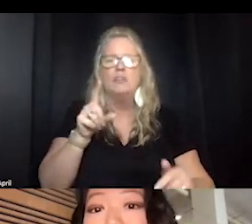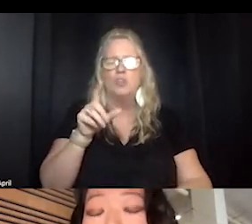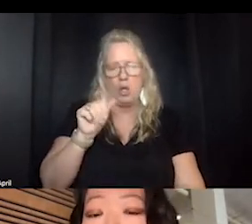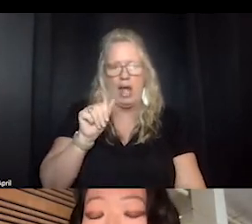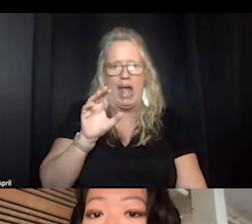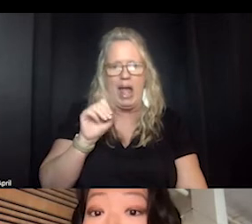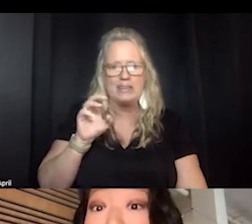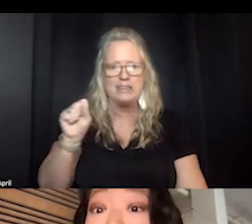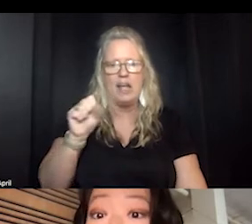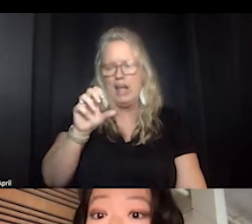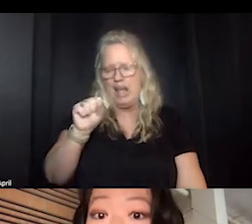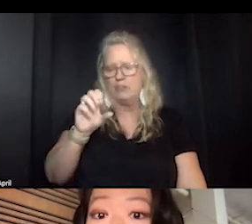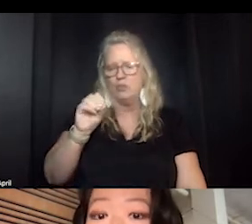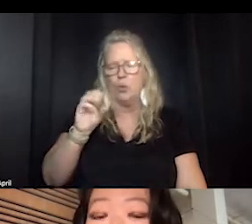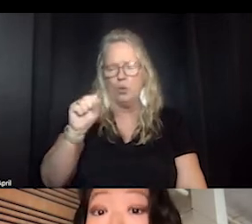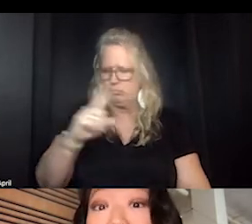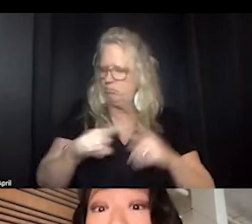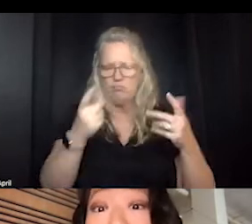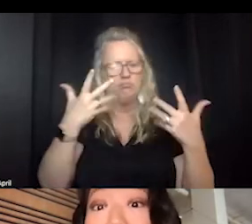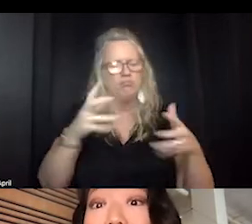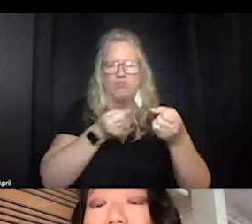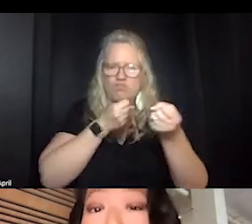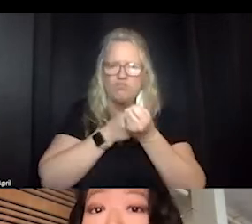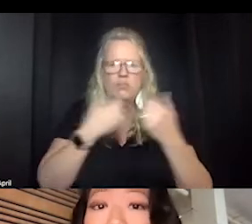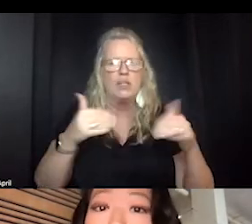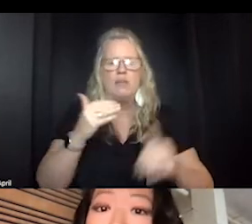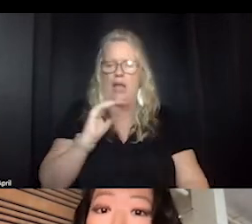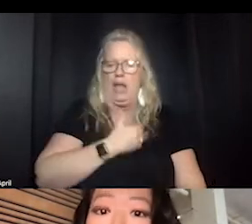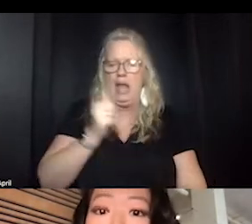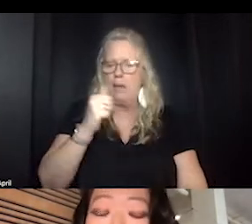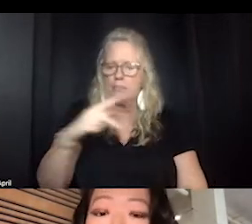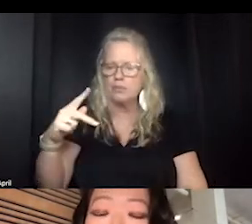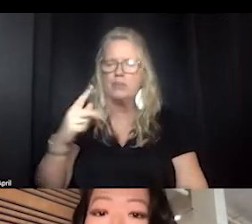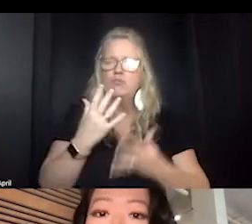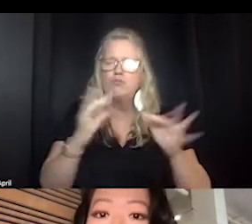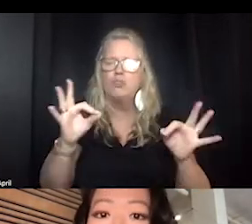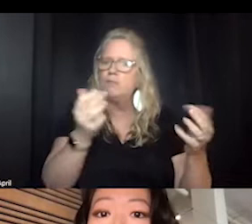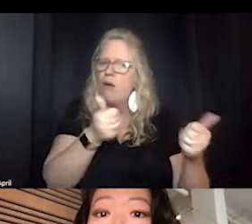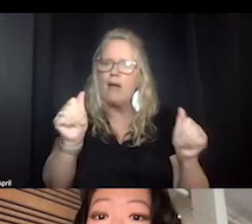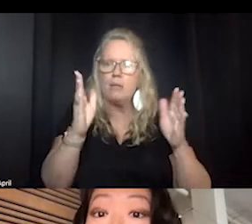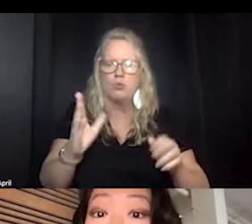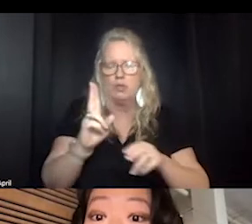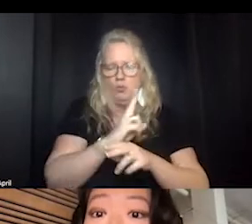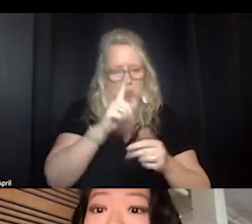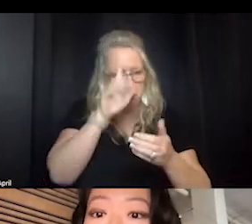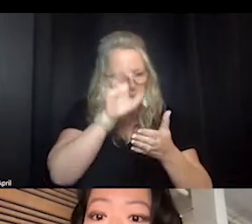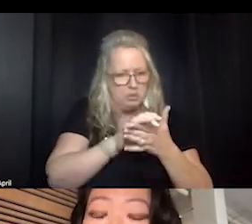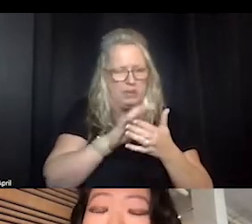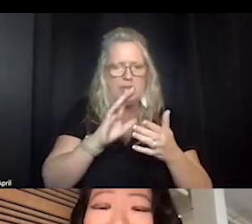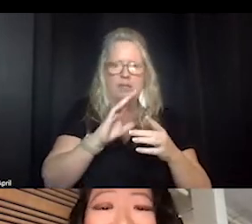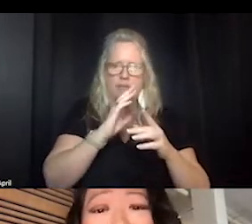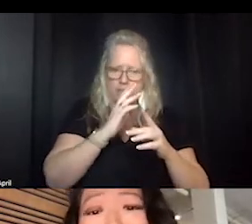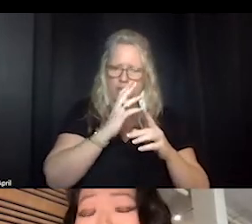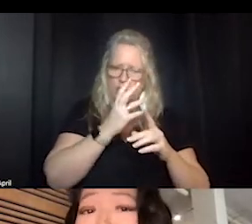accesSOS is powered by incredible supporters, which makes our app free for anyone to use. We believe in impact first